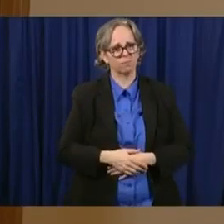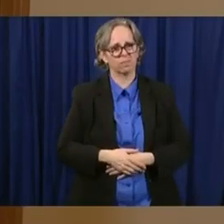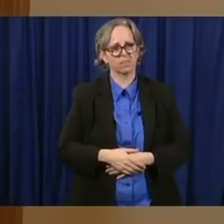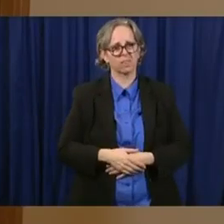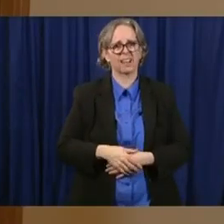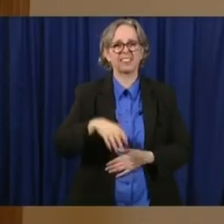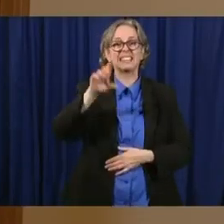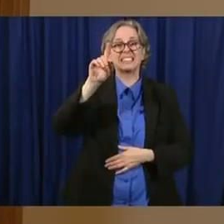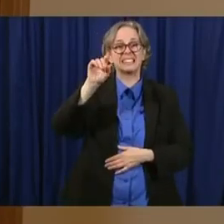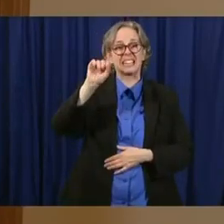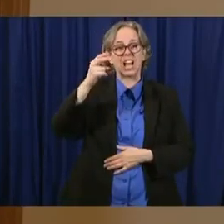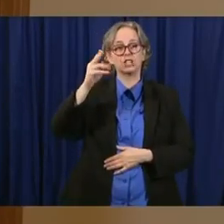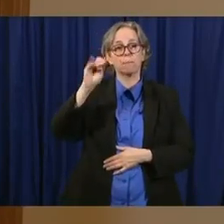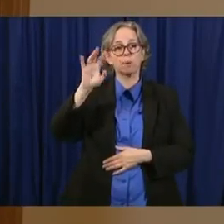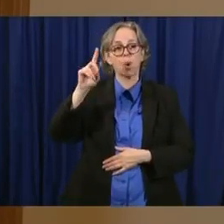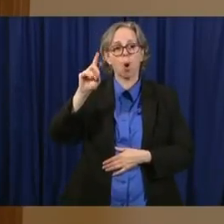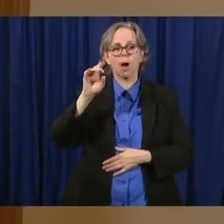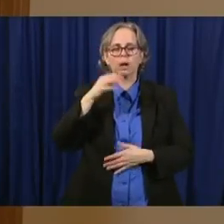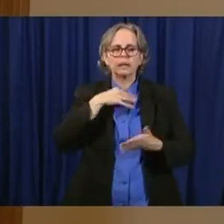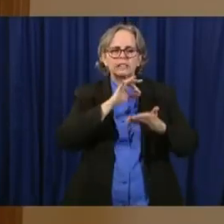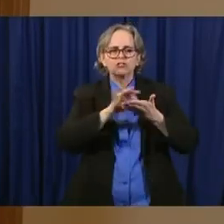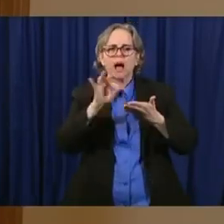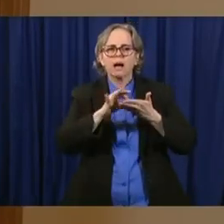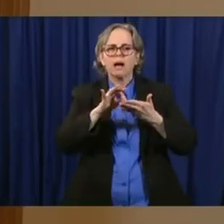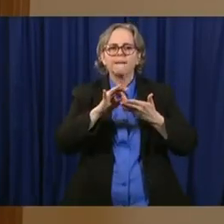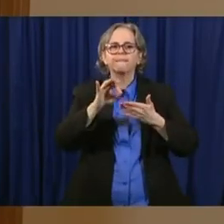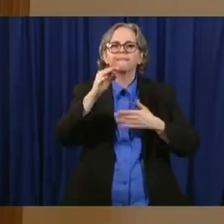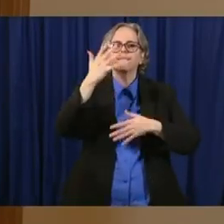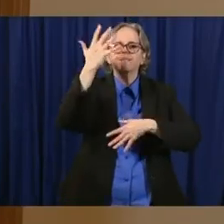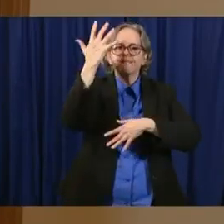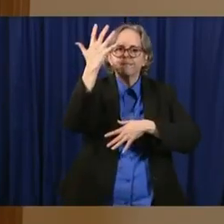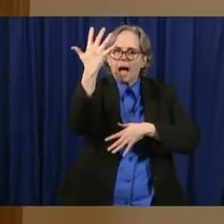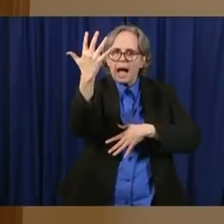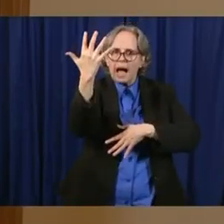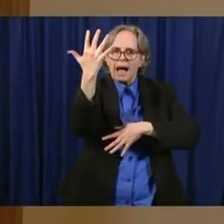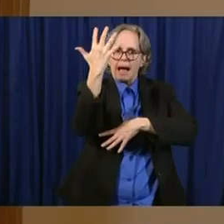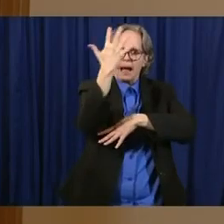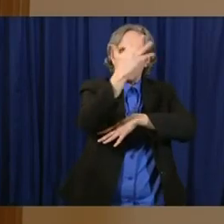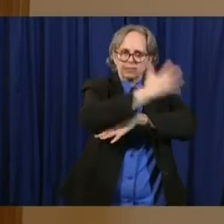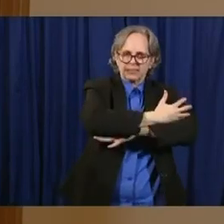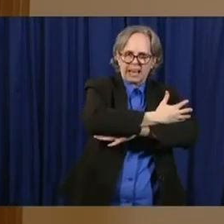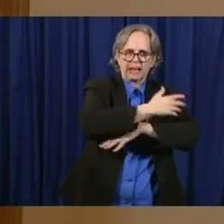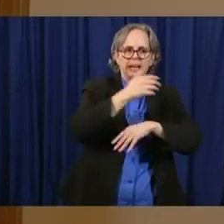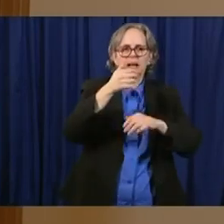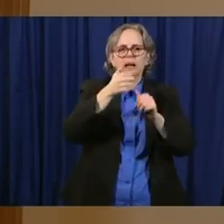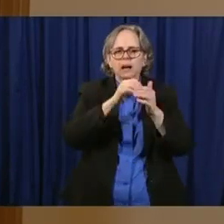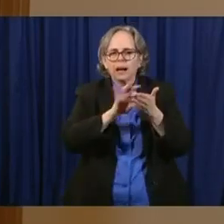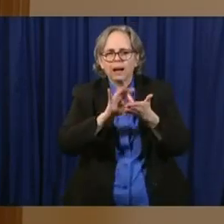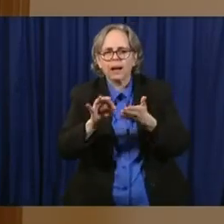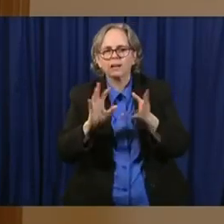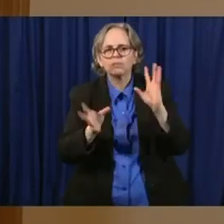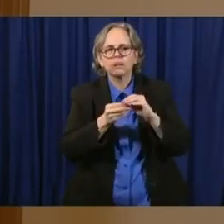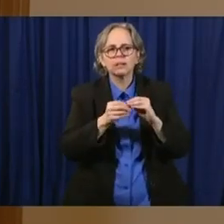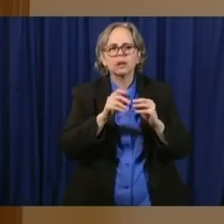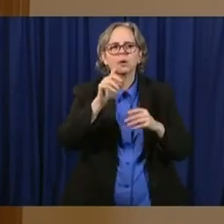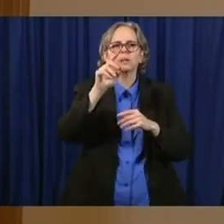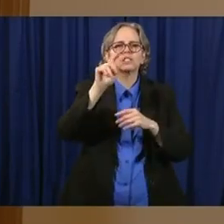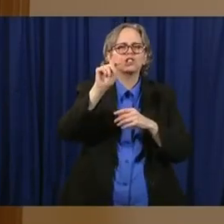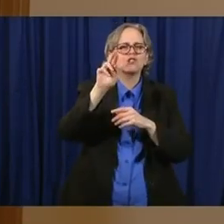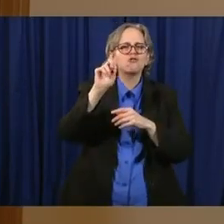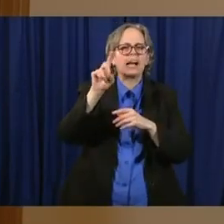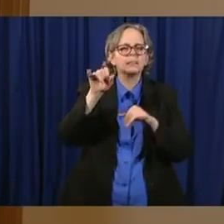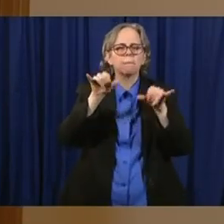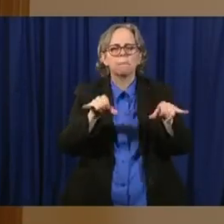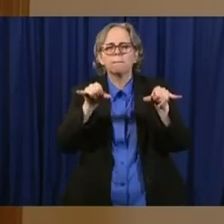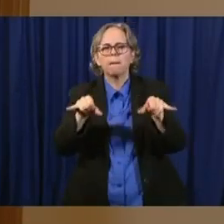case average so we can start to see trends. Any one day we might see a slight fluctuation, but the data we're really concerned